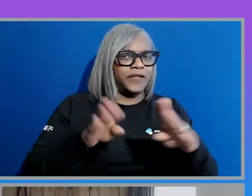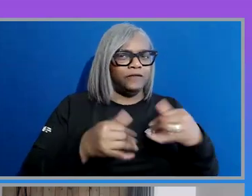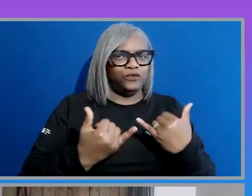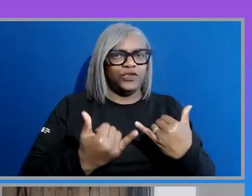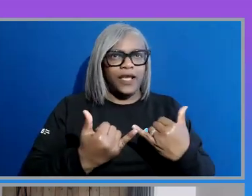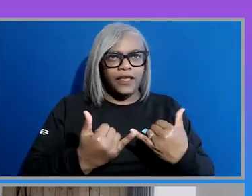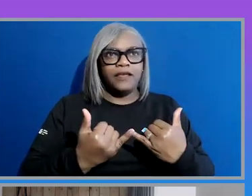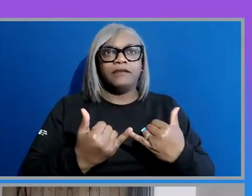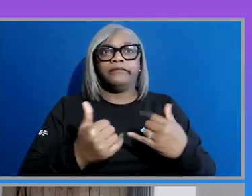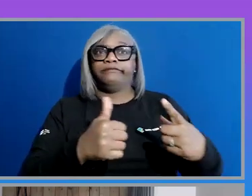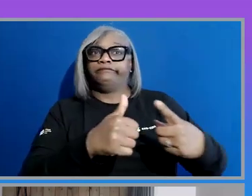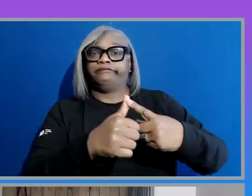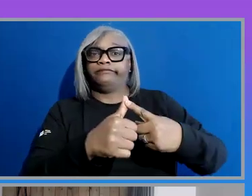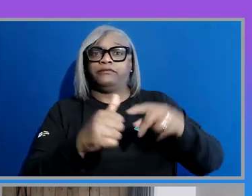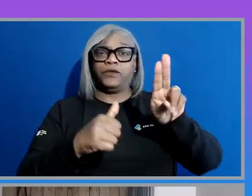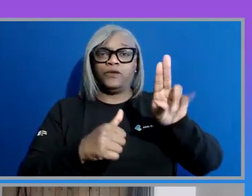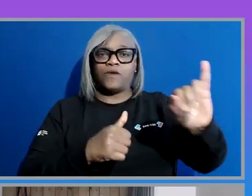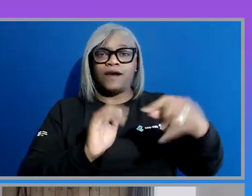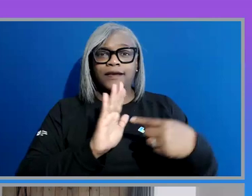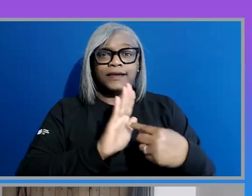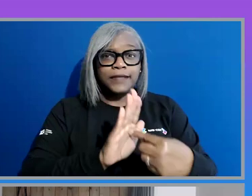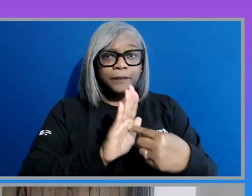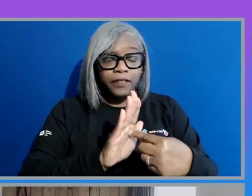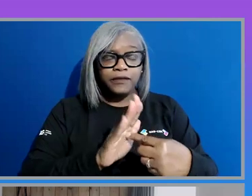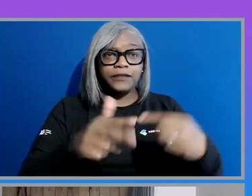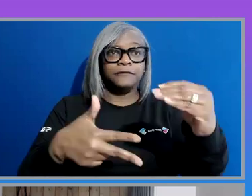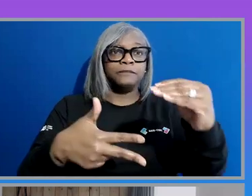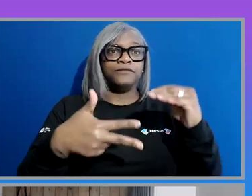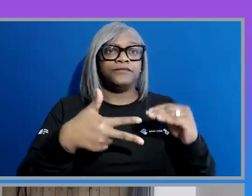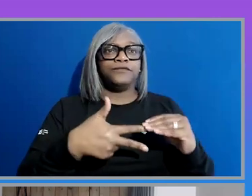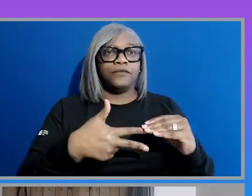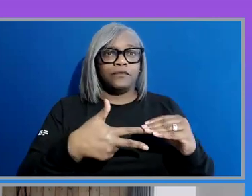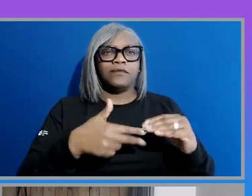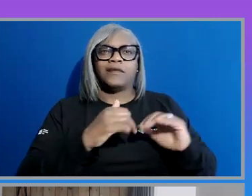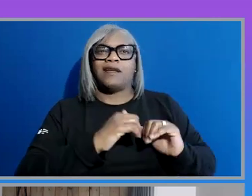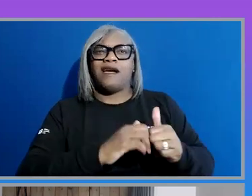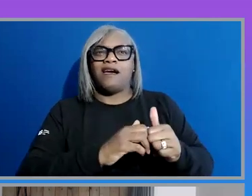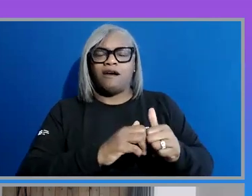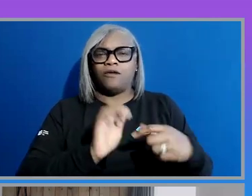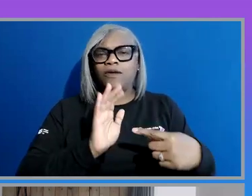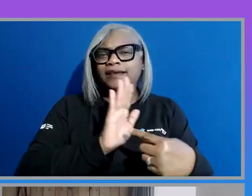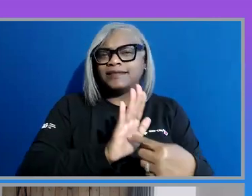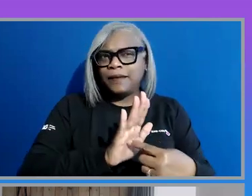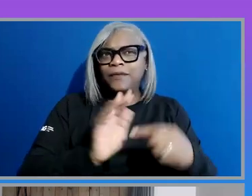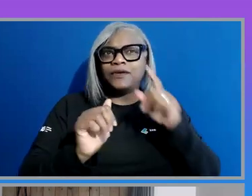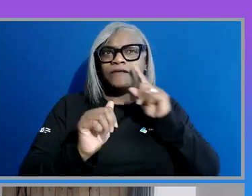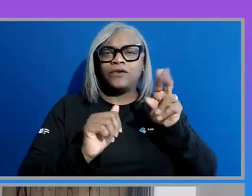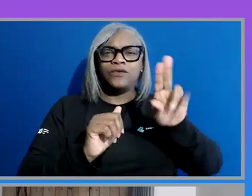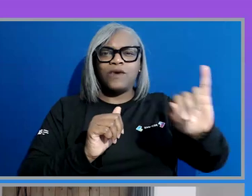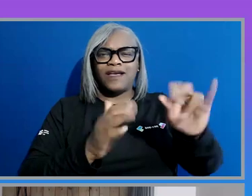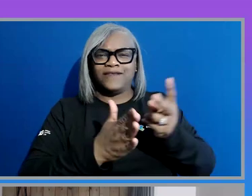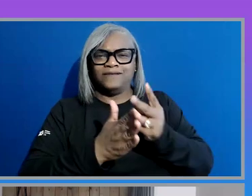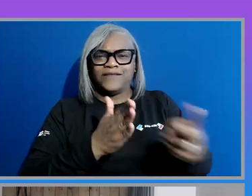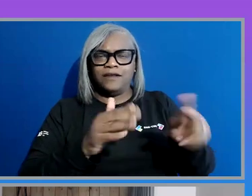through some UI examples. Then we'll talk about how those examples fail for accessibility. We'll talk about what